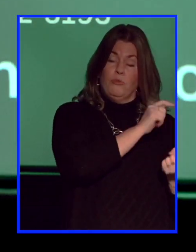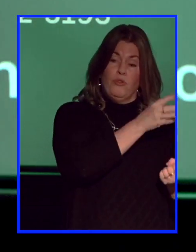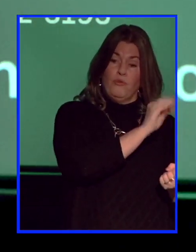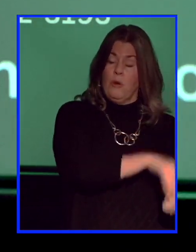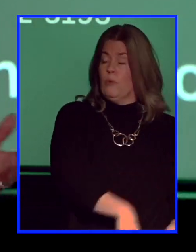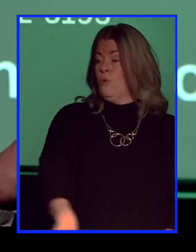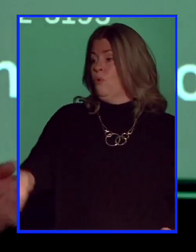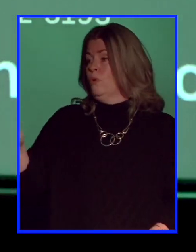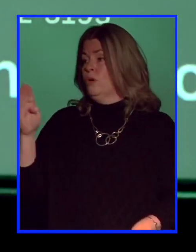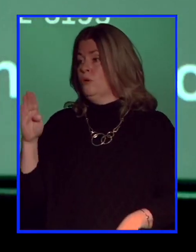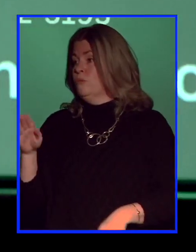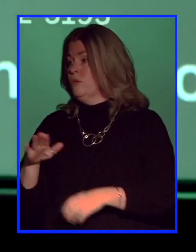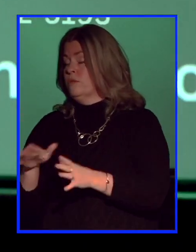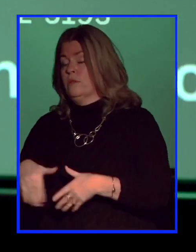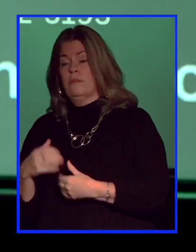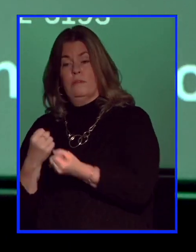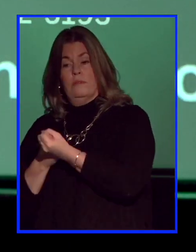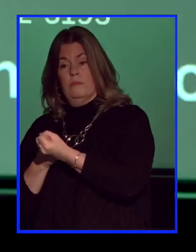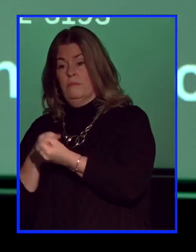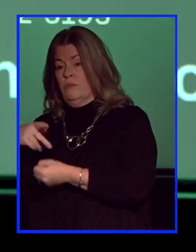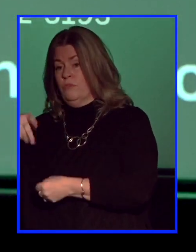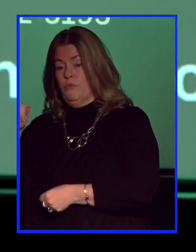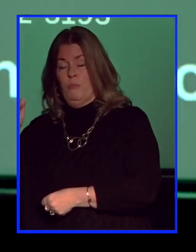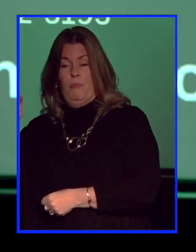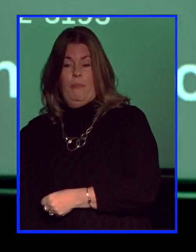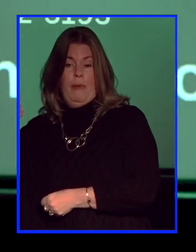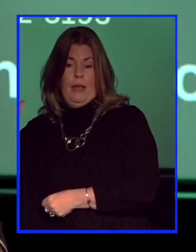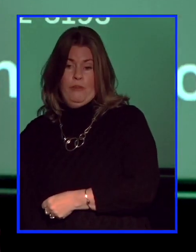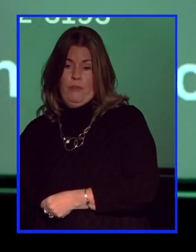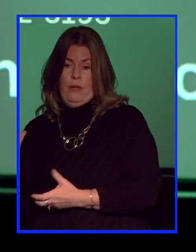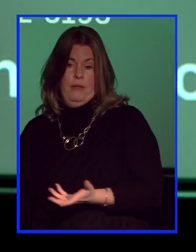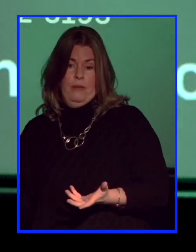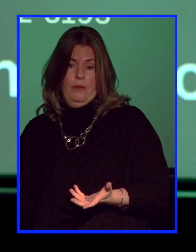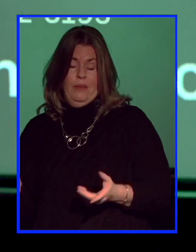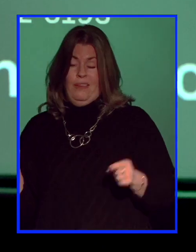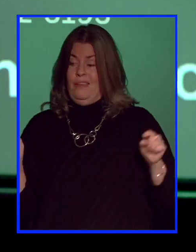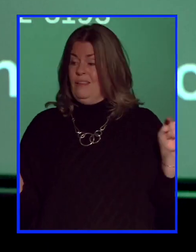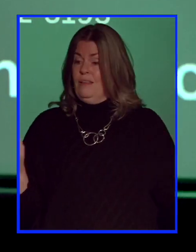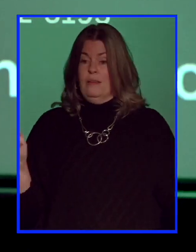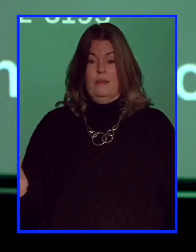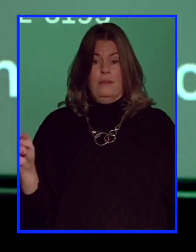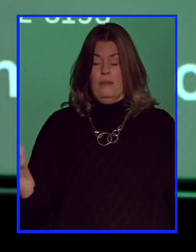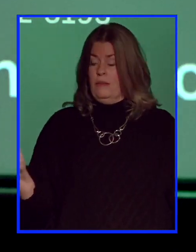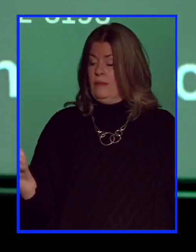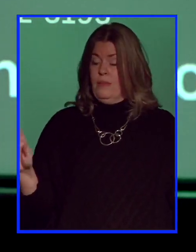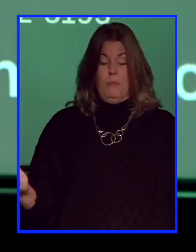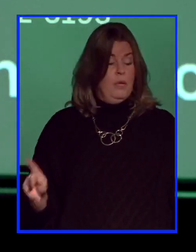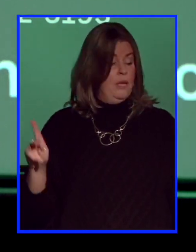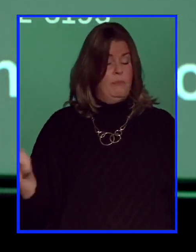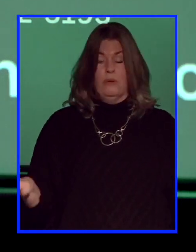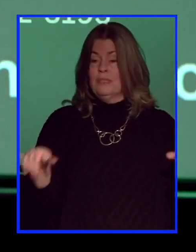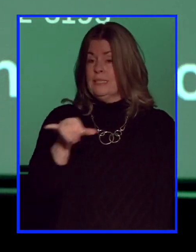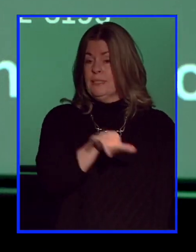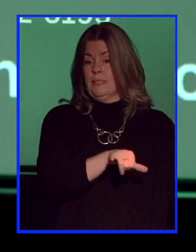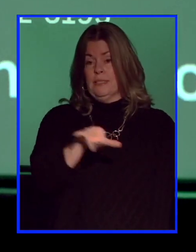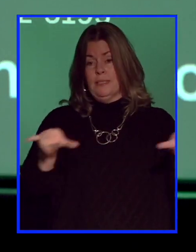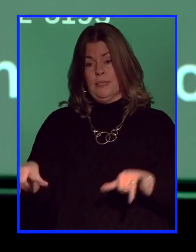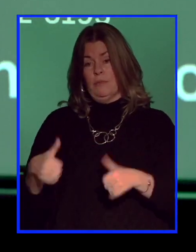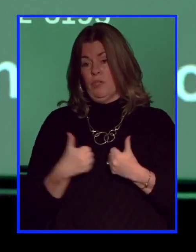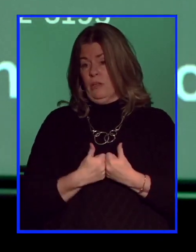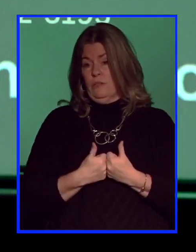that voted big for, say, Patrick Leahy. The folks who live in those districts are afflicted by the same challenge. We all need